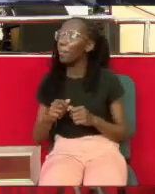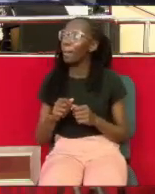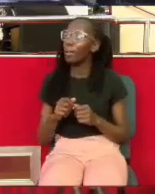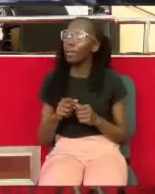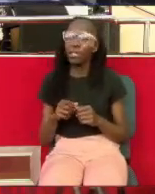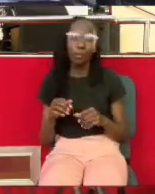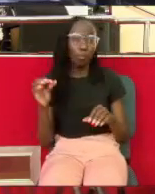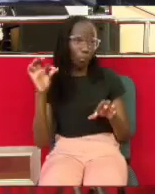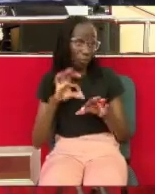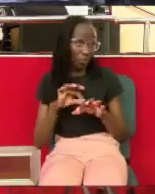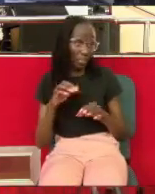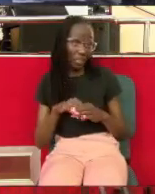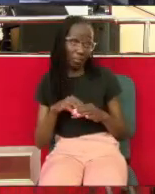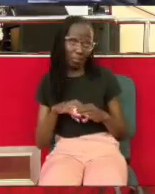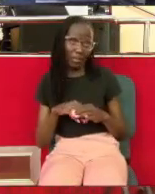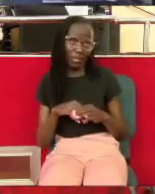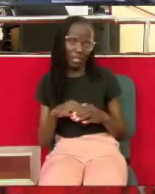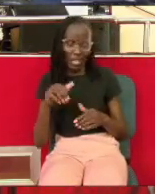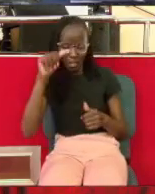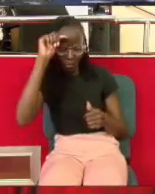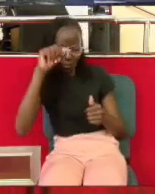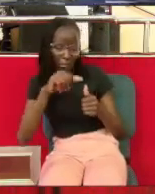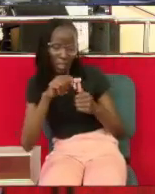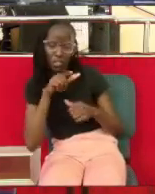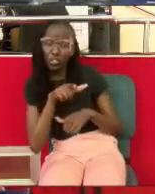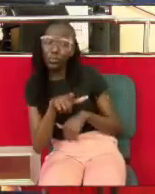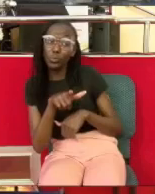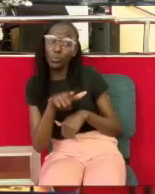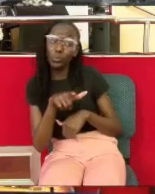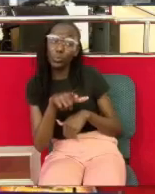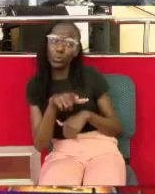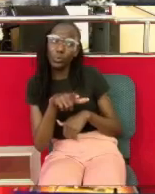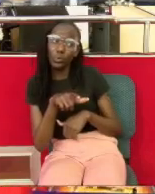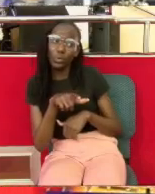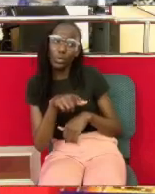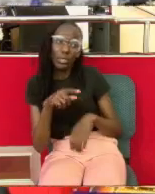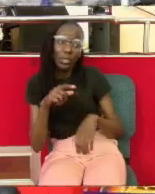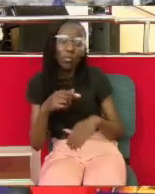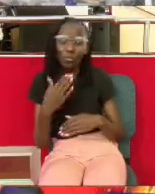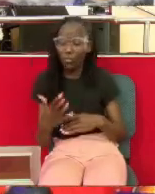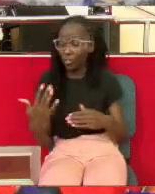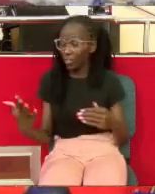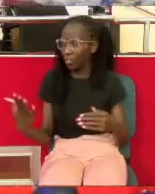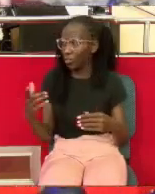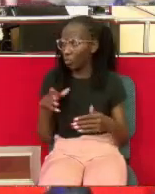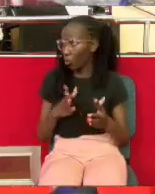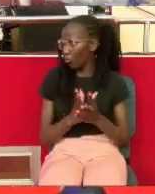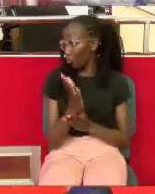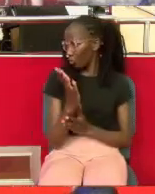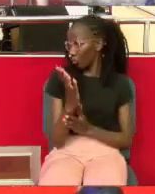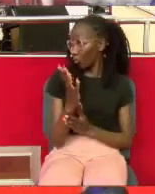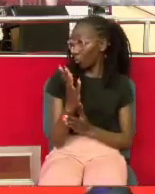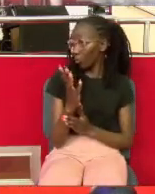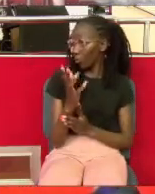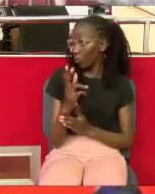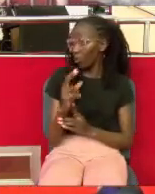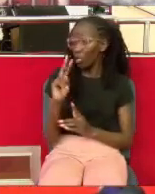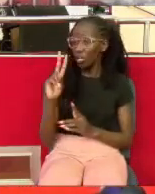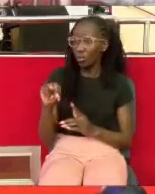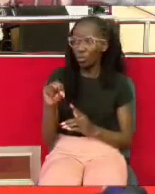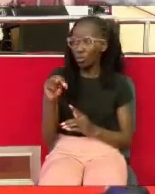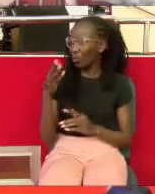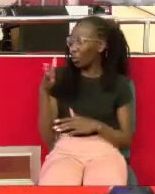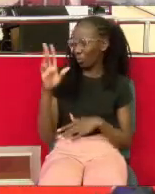me just to remind you that even the thing that you are going through, it is not like he's not